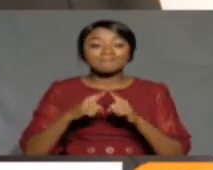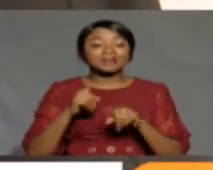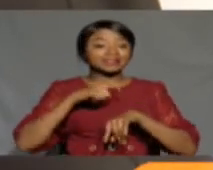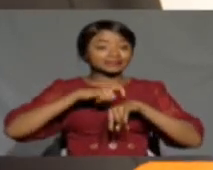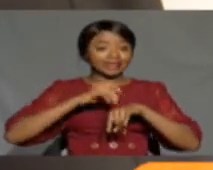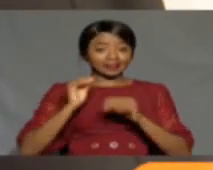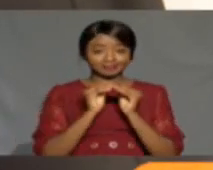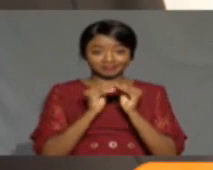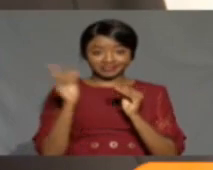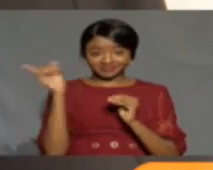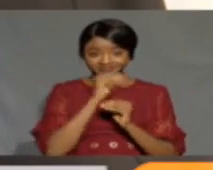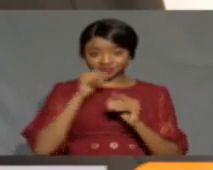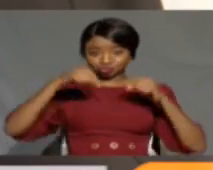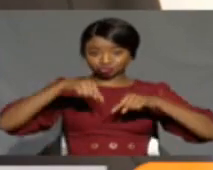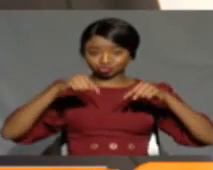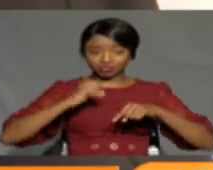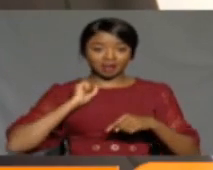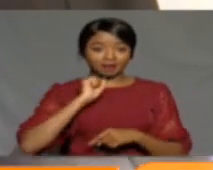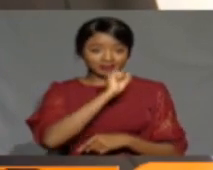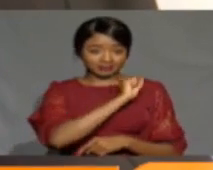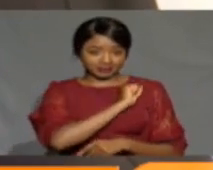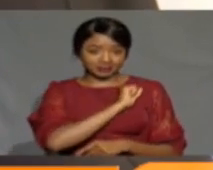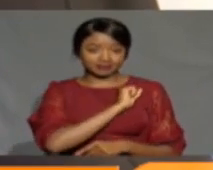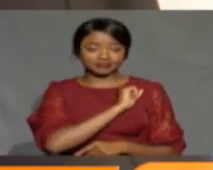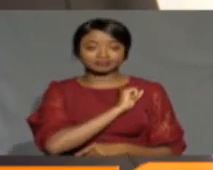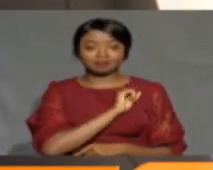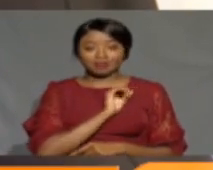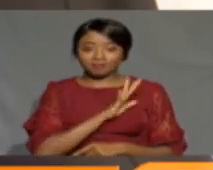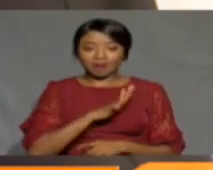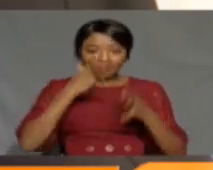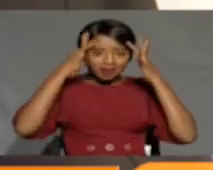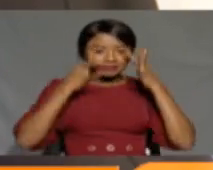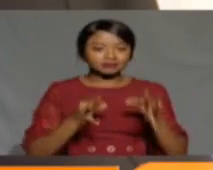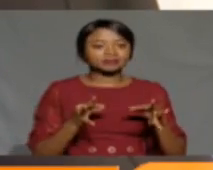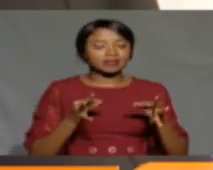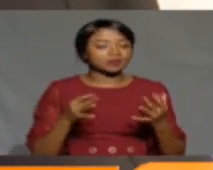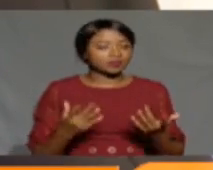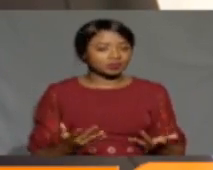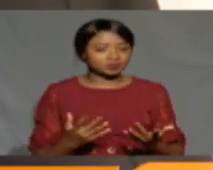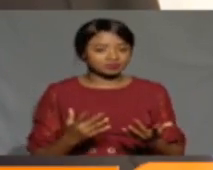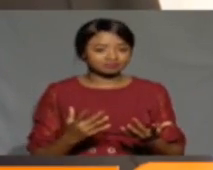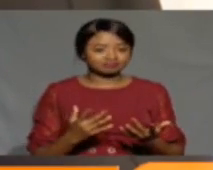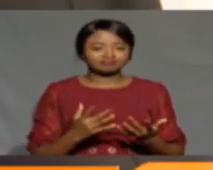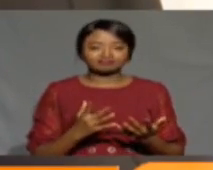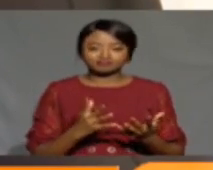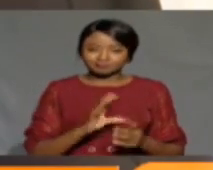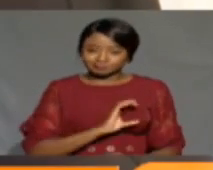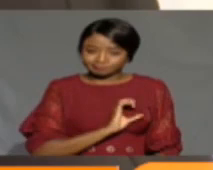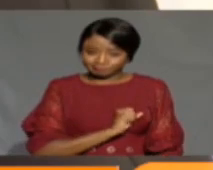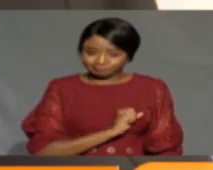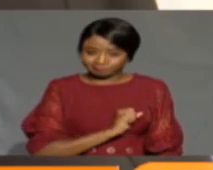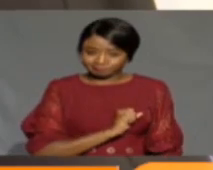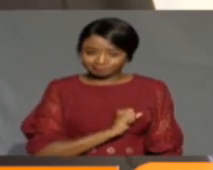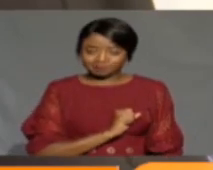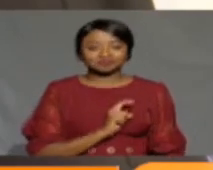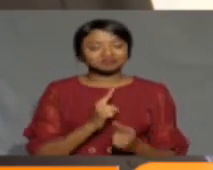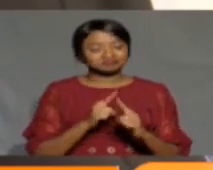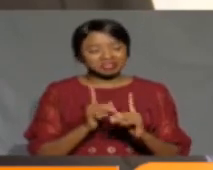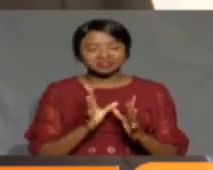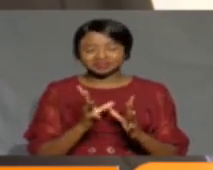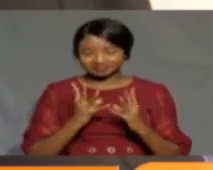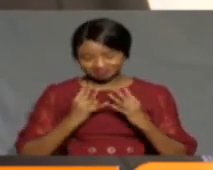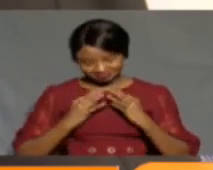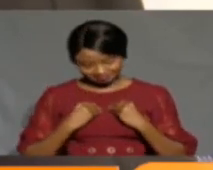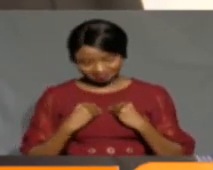held today, 5th September 2019, has made the painful but patriotic